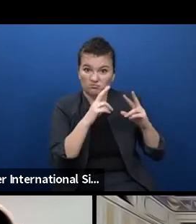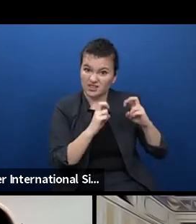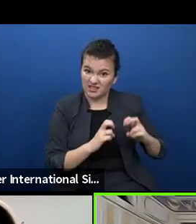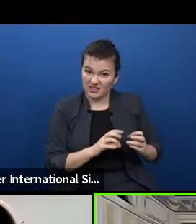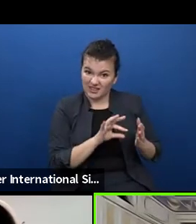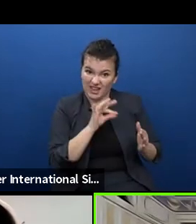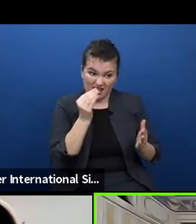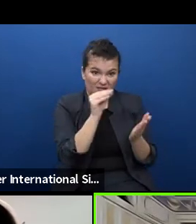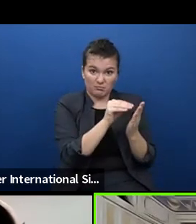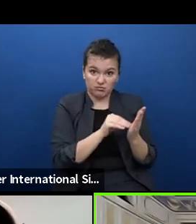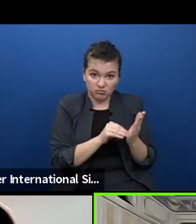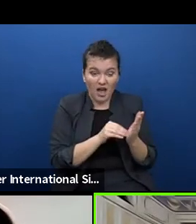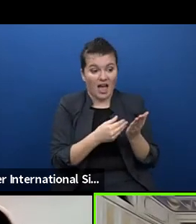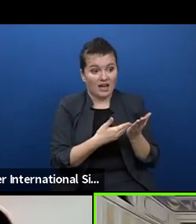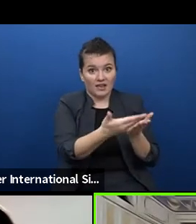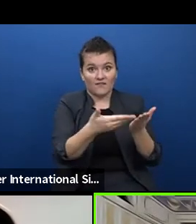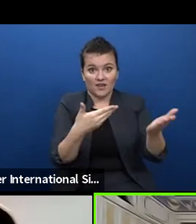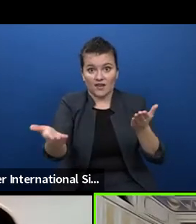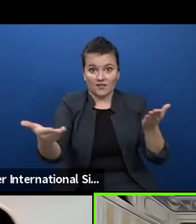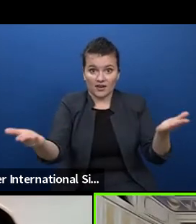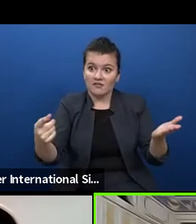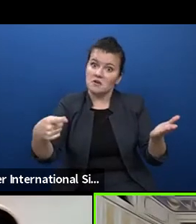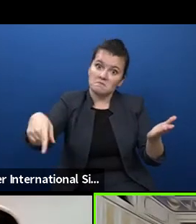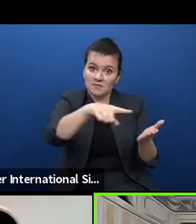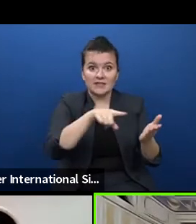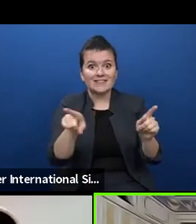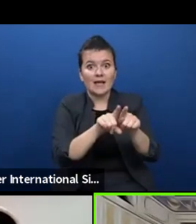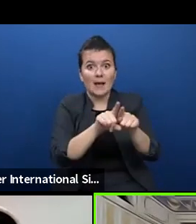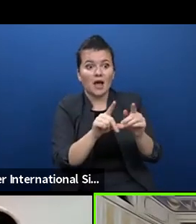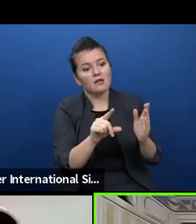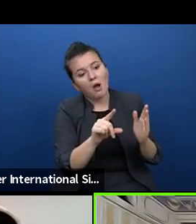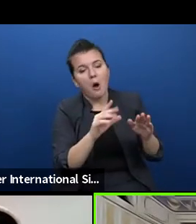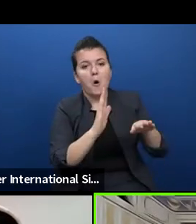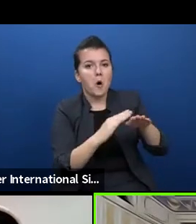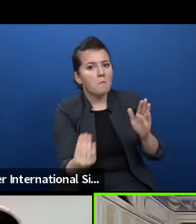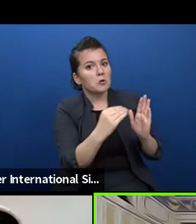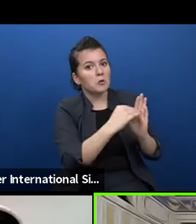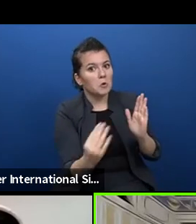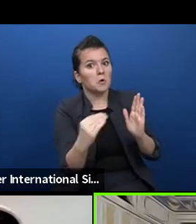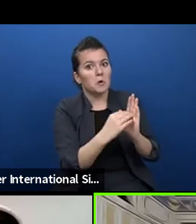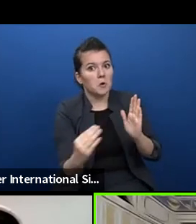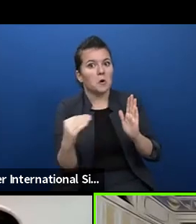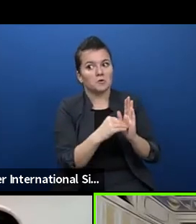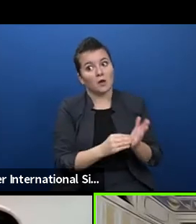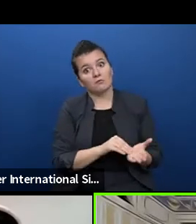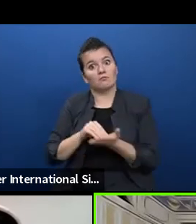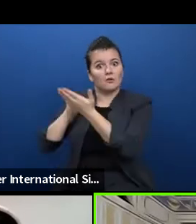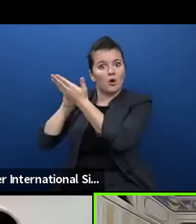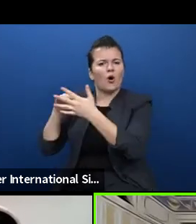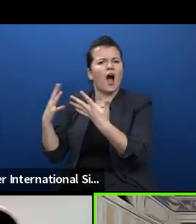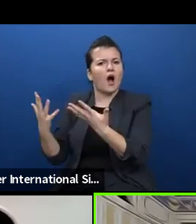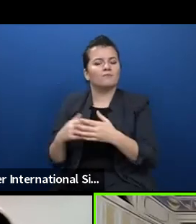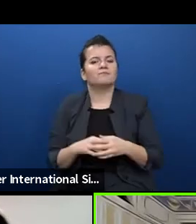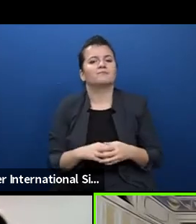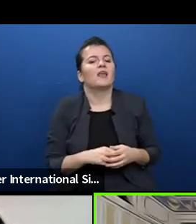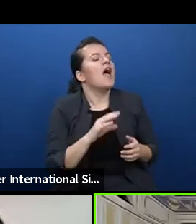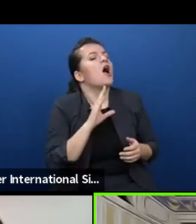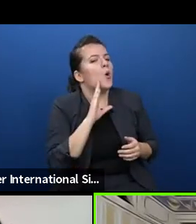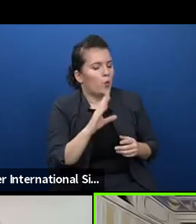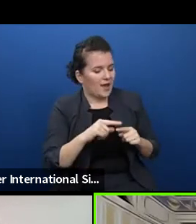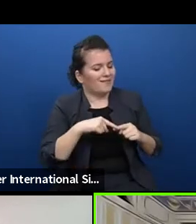Mm-hmm. Well, the preliminary findings will be discussed at a validation workshop, and the whole